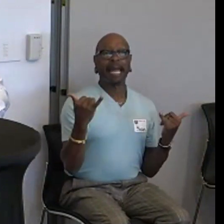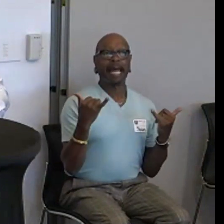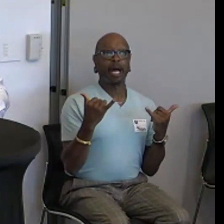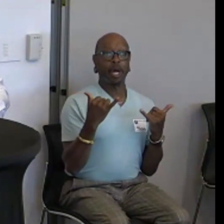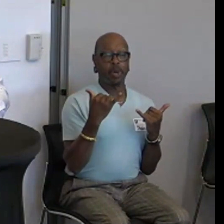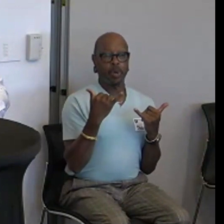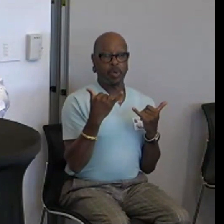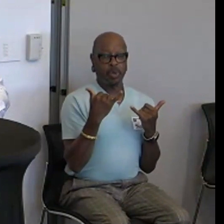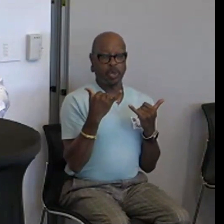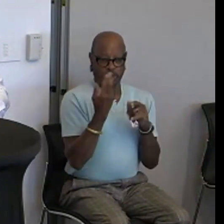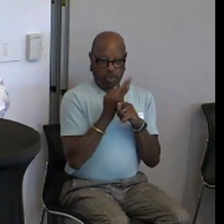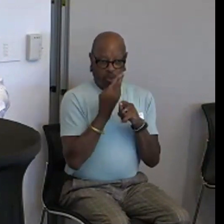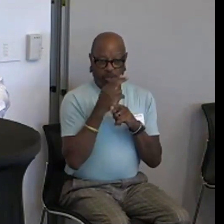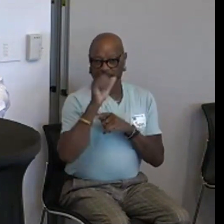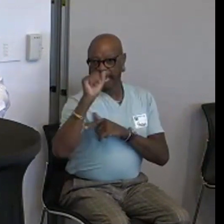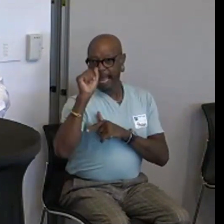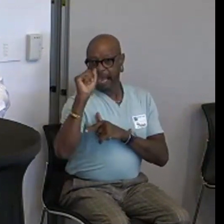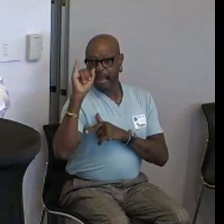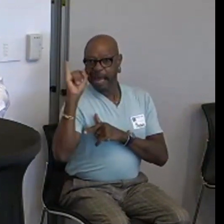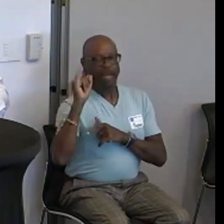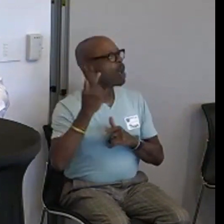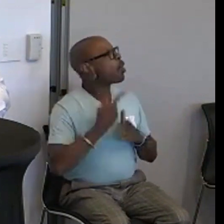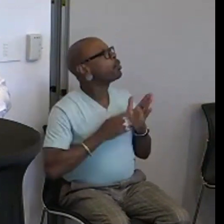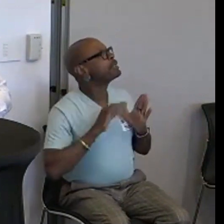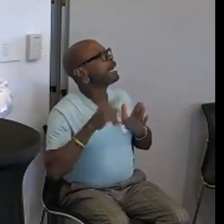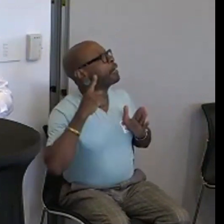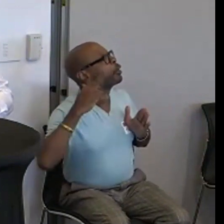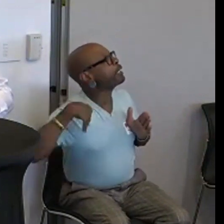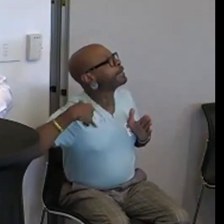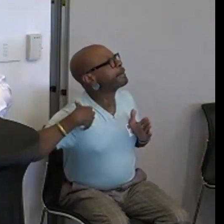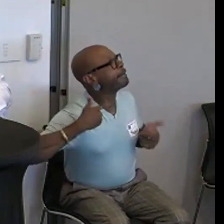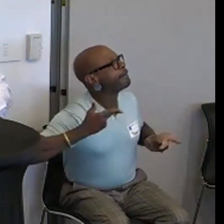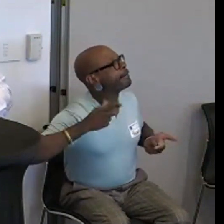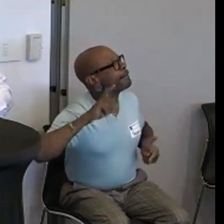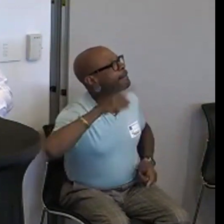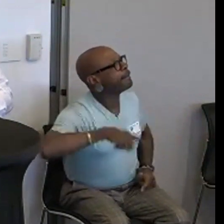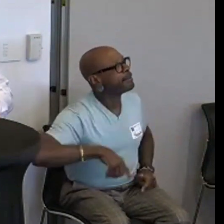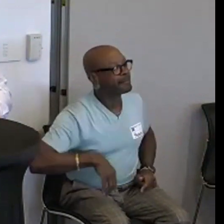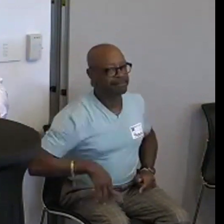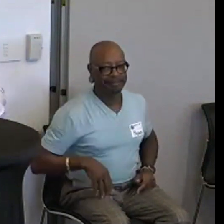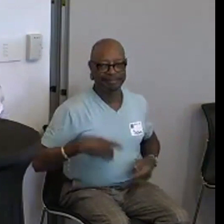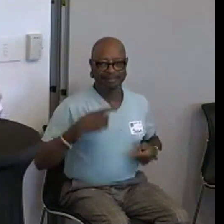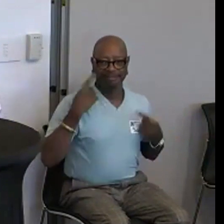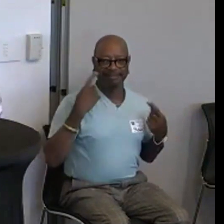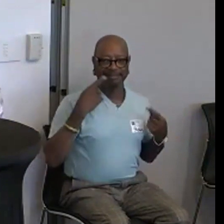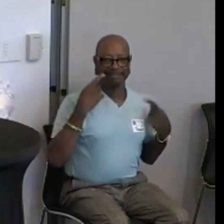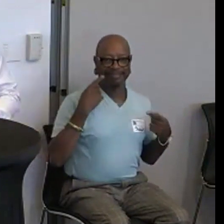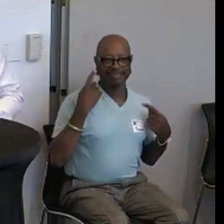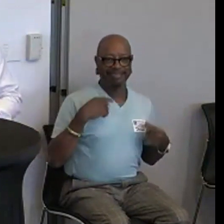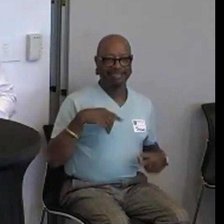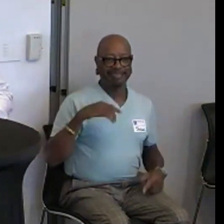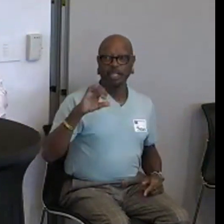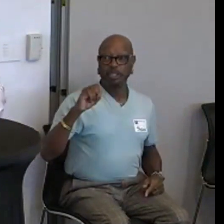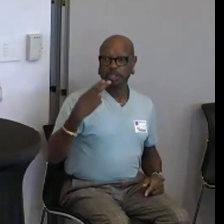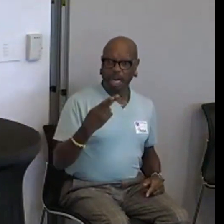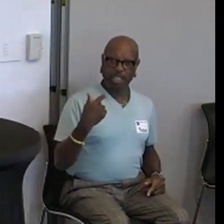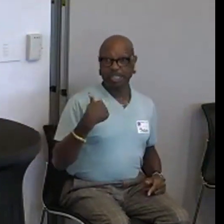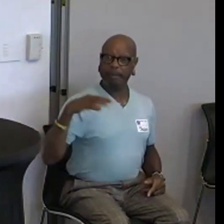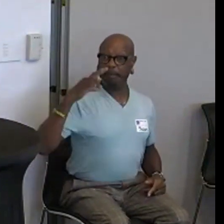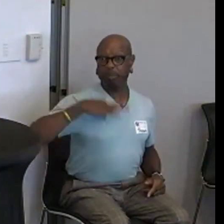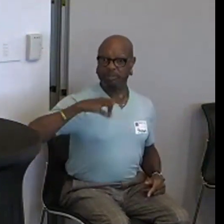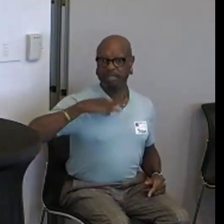I would consider Hey, myself. what is that? I haven't heard about that. Along with Josh, I'd consider myself a